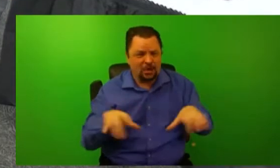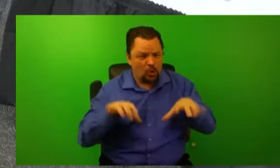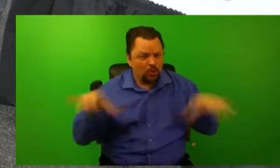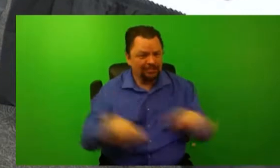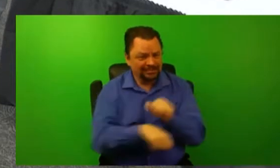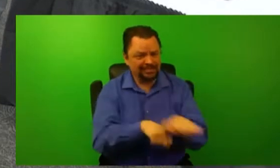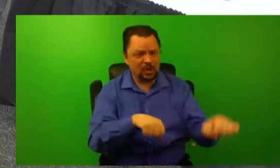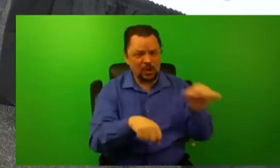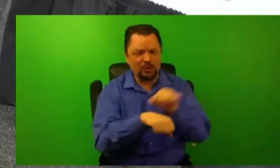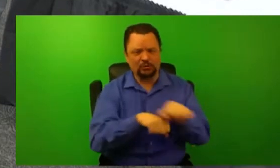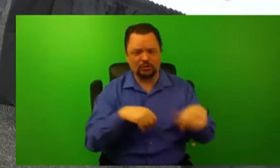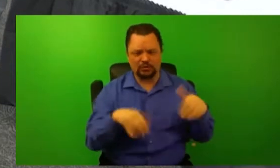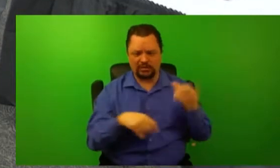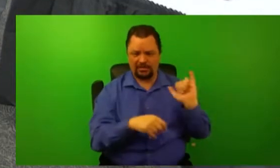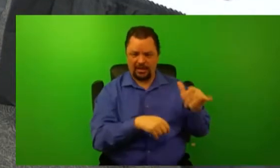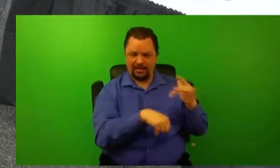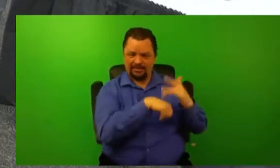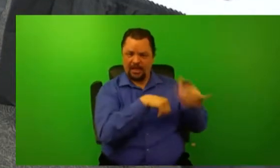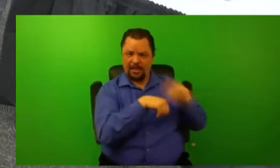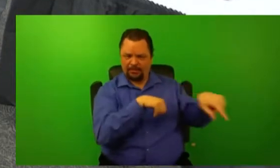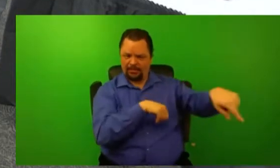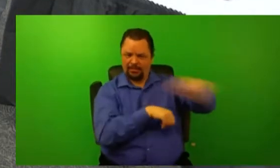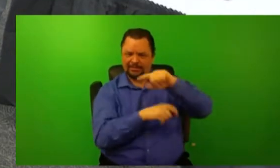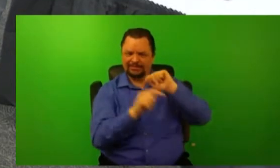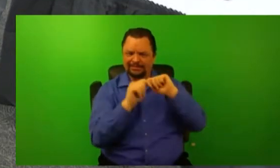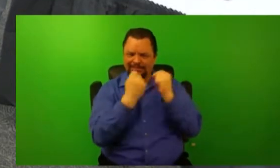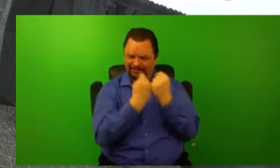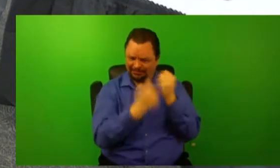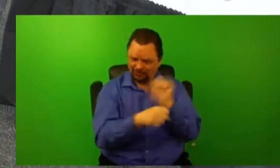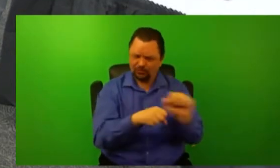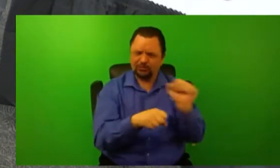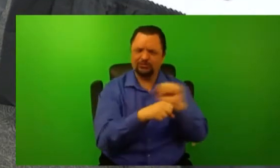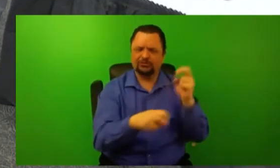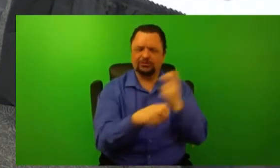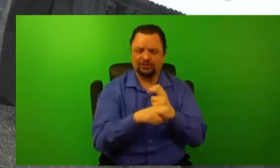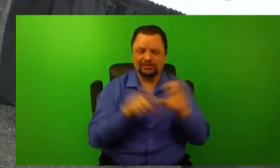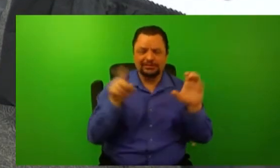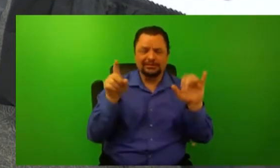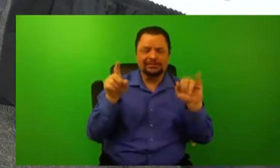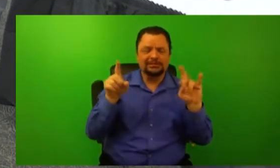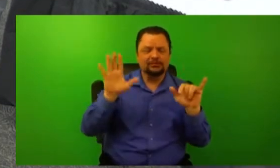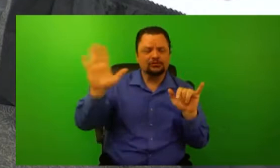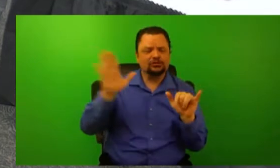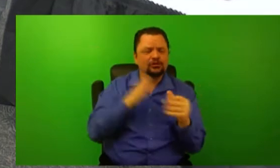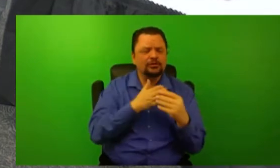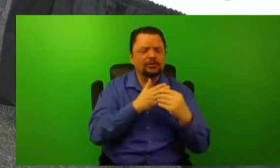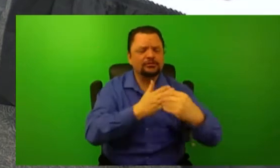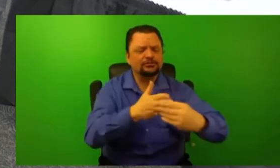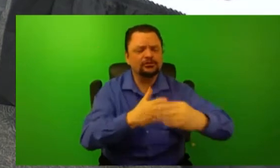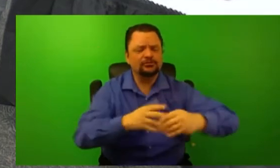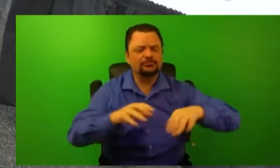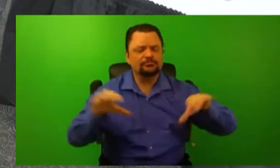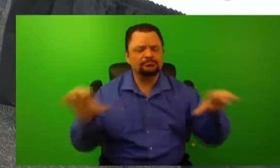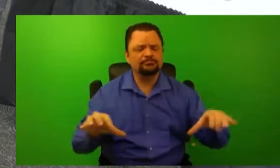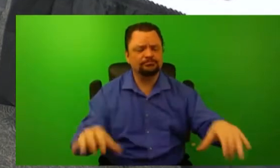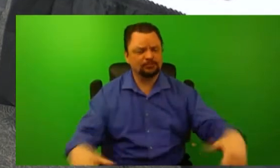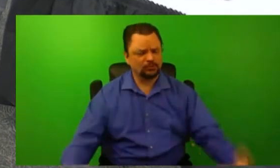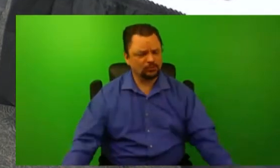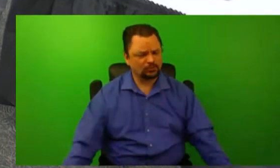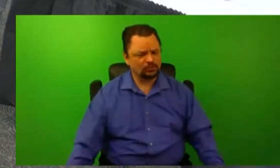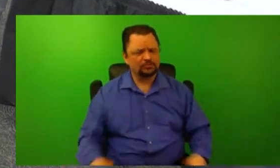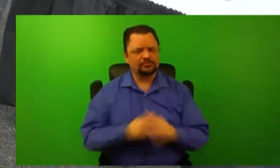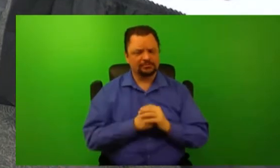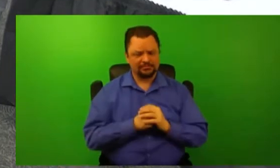at Pikes Peak United Way and under Cindy's leadership. For these efforts, we'd like to recognize Cindy Aubrey and the team at Pikes